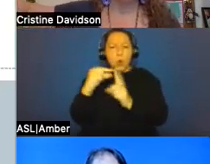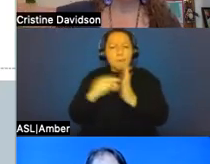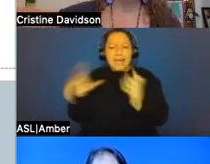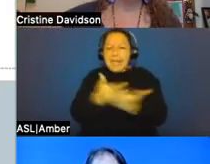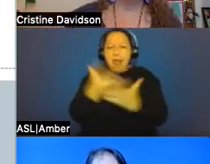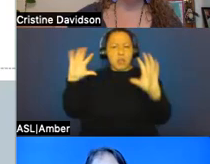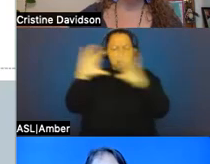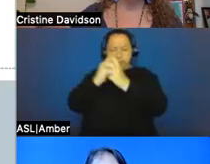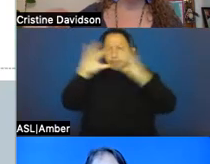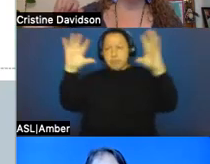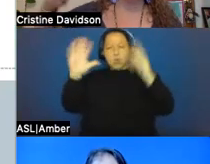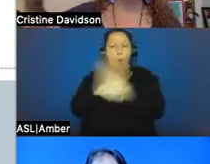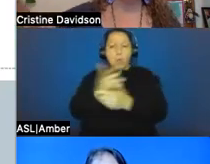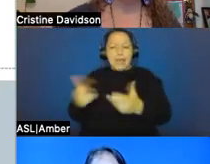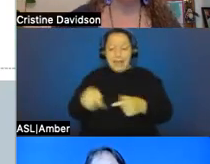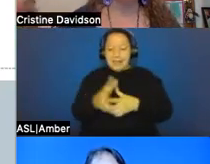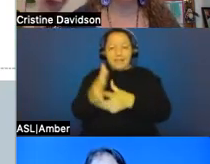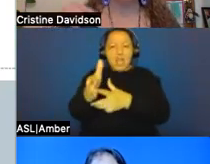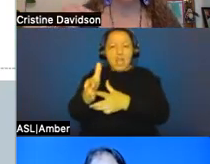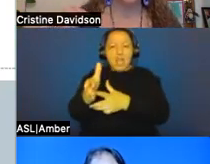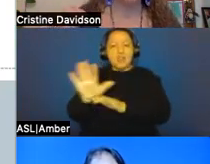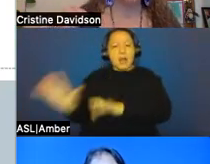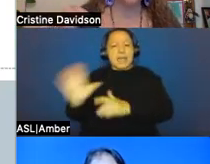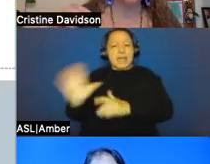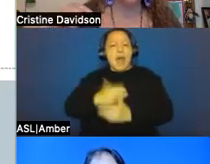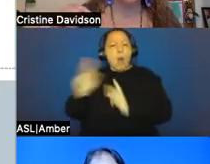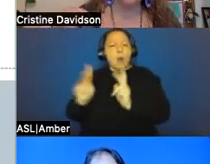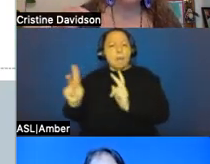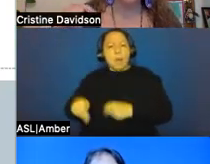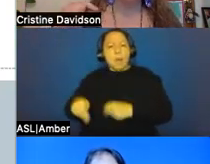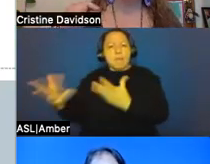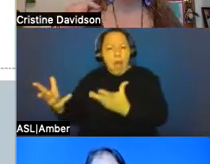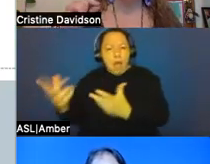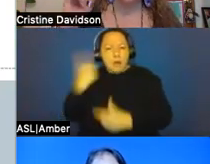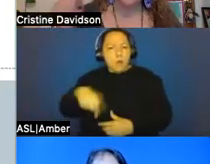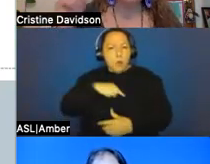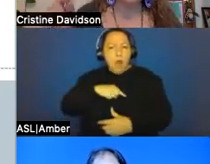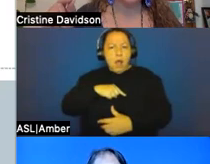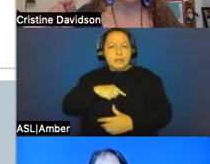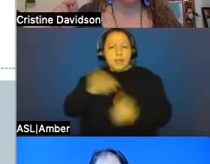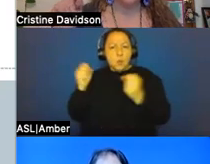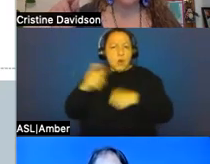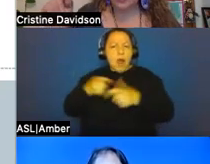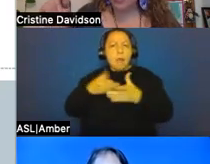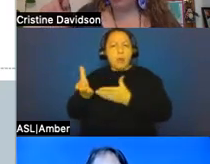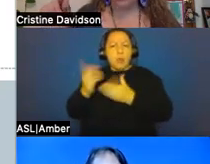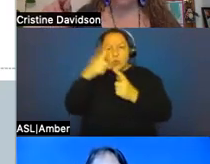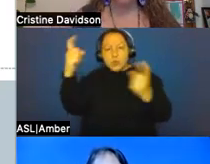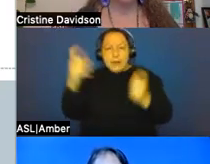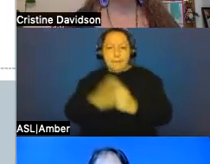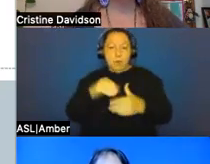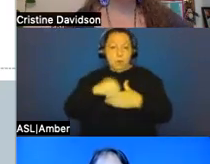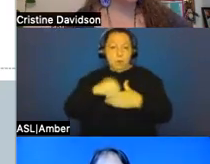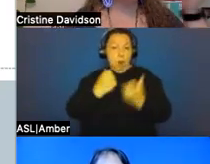starving and took pity on us and gave us food in the winter through a dream, right? So in our advocacy, when we're thinking